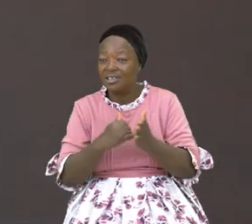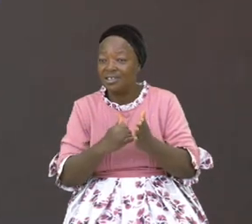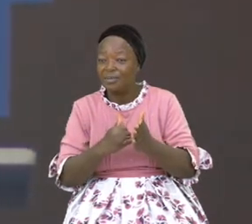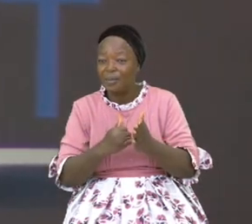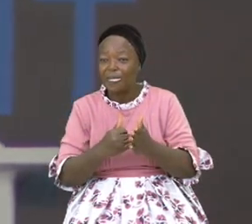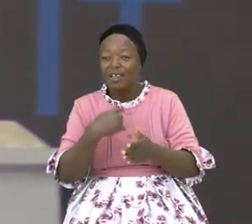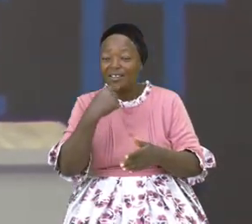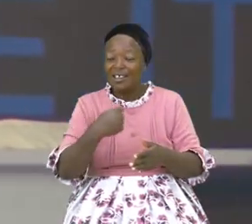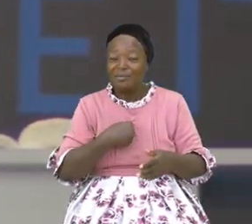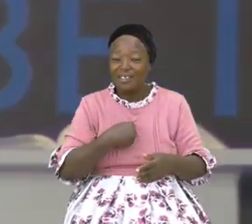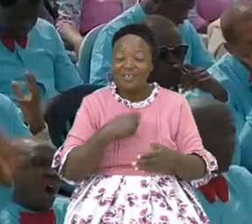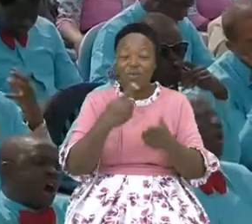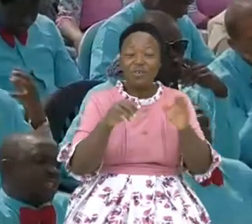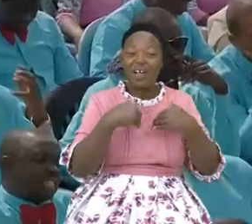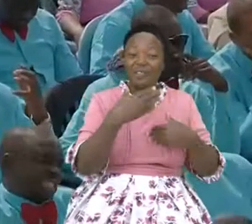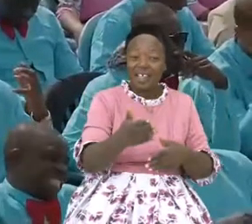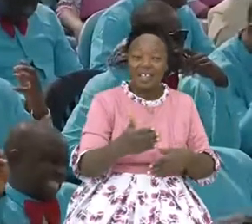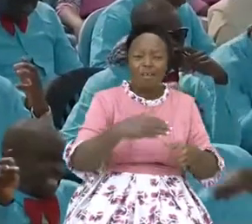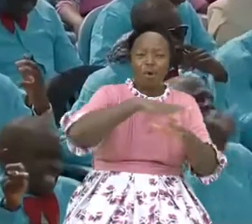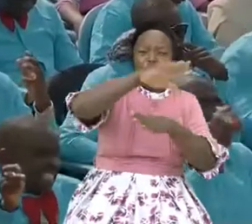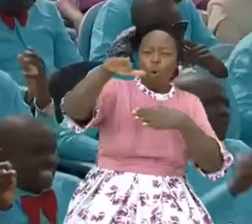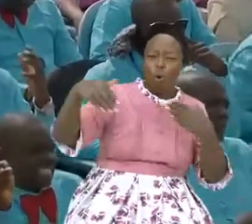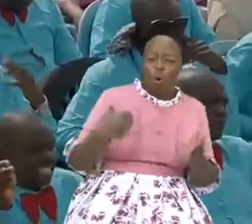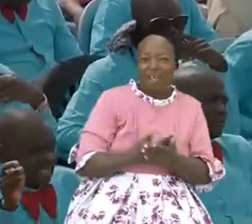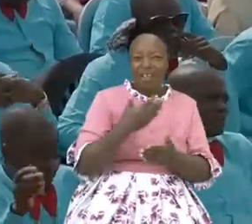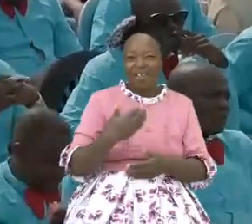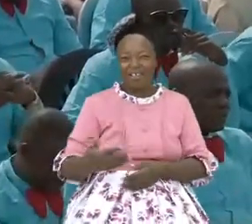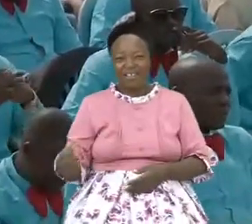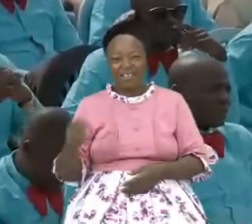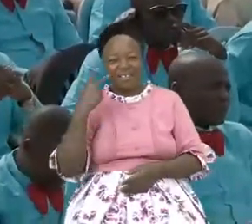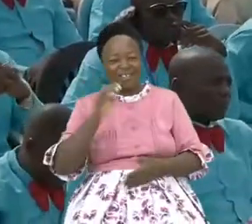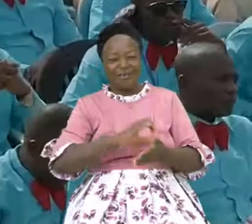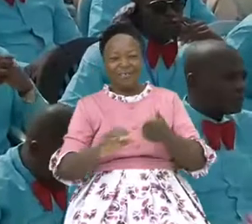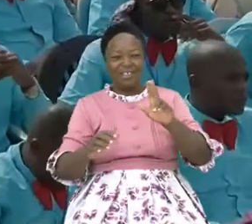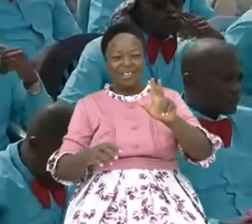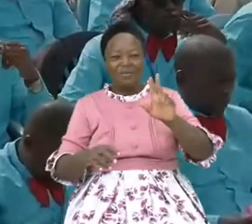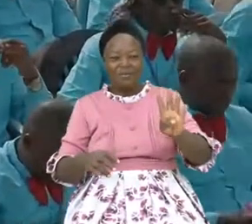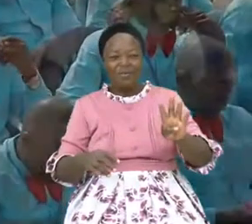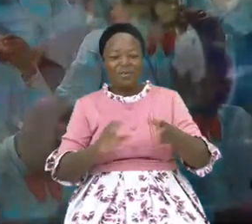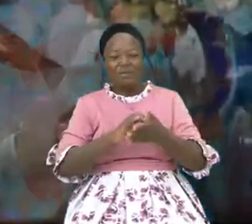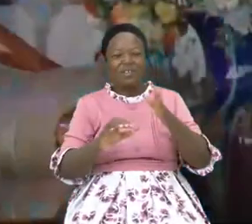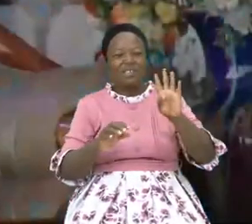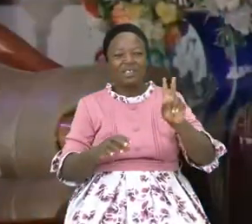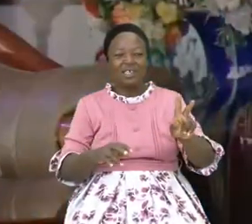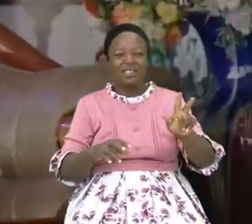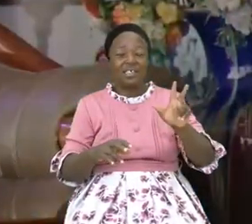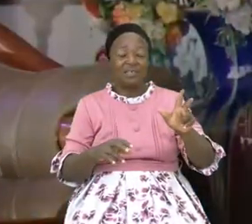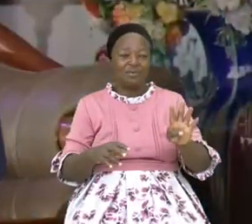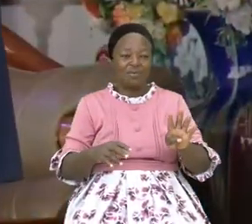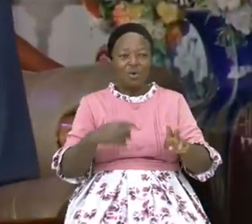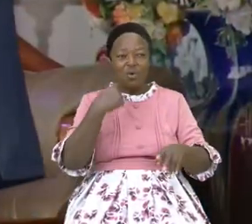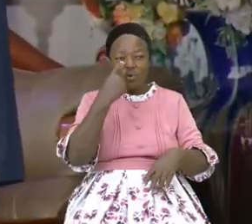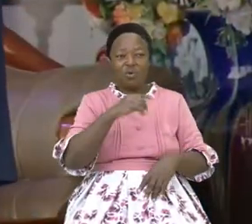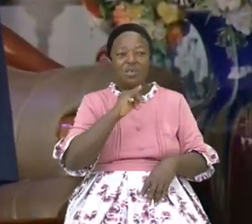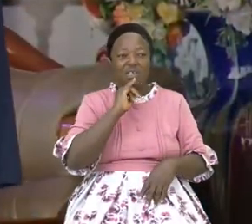Tell me what you have in the advocate. All things. Look at verse 34. In verse 34, who is